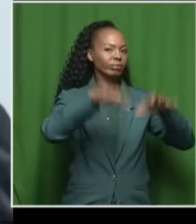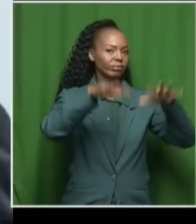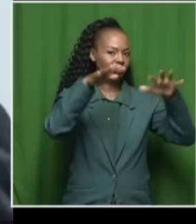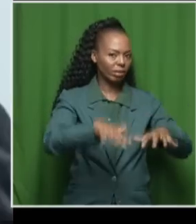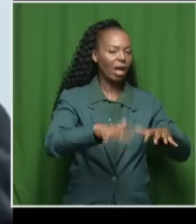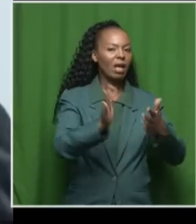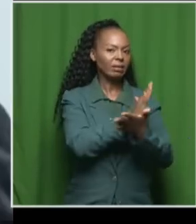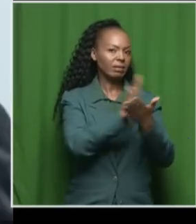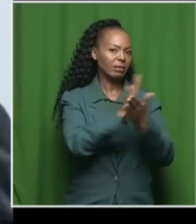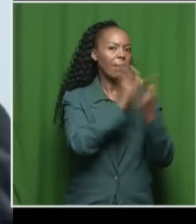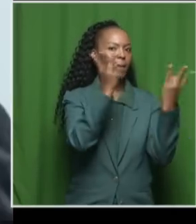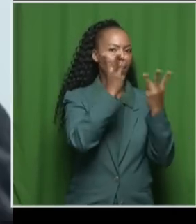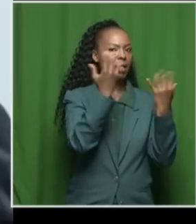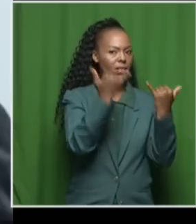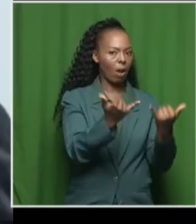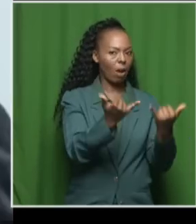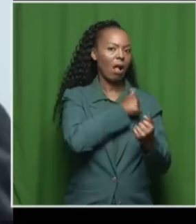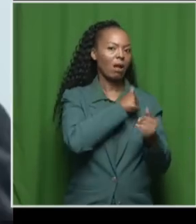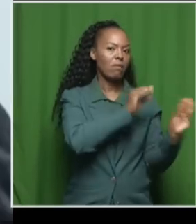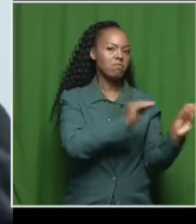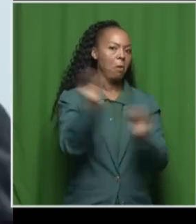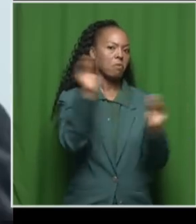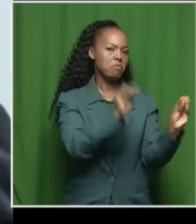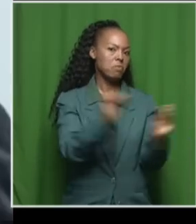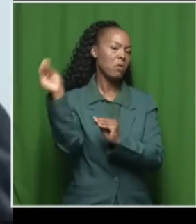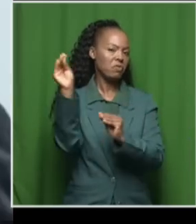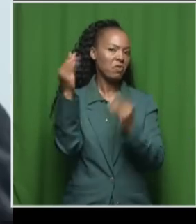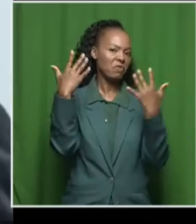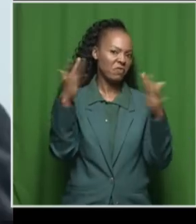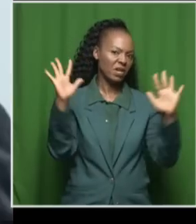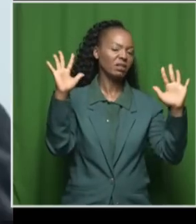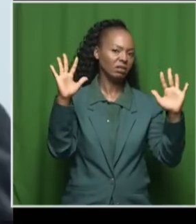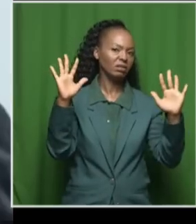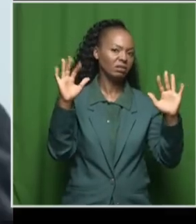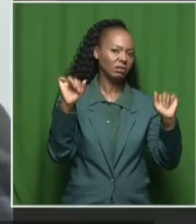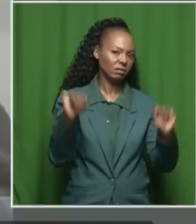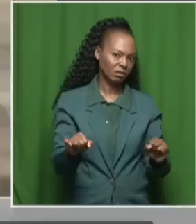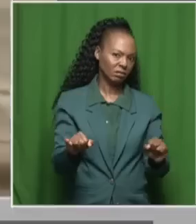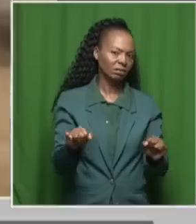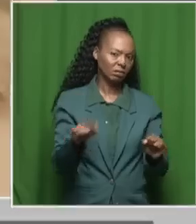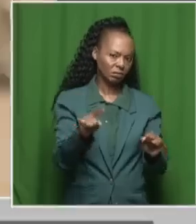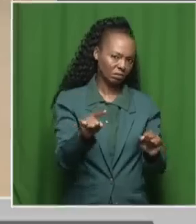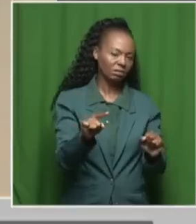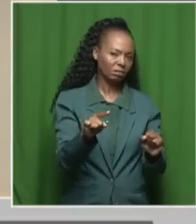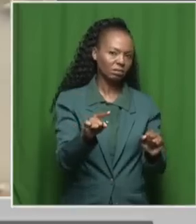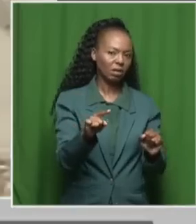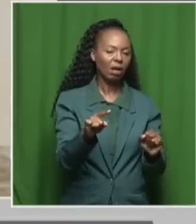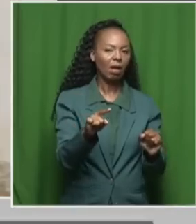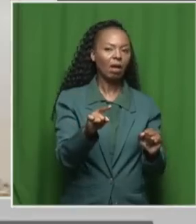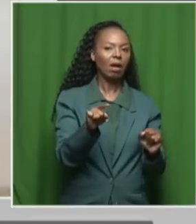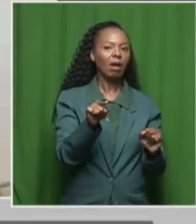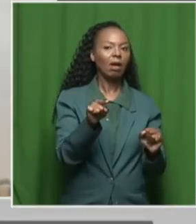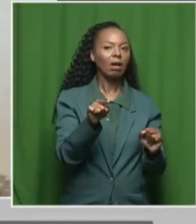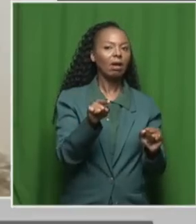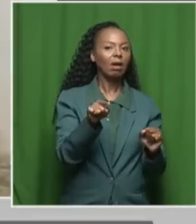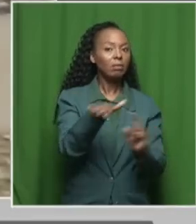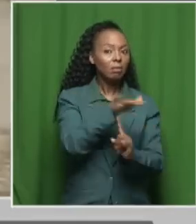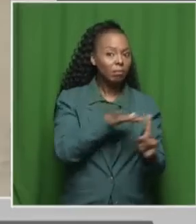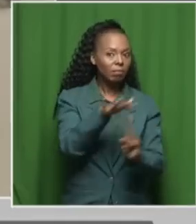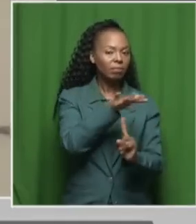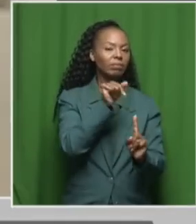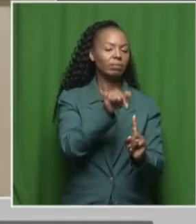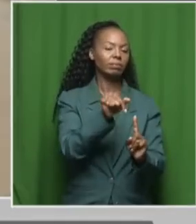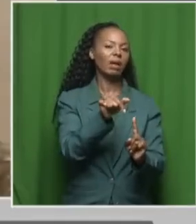evacuated them, and there is an area called Blackland where we have evacuated 100 people plus. And there